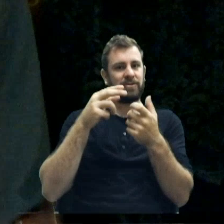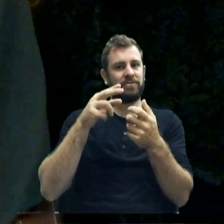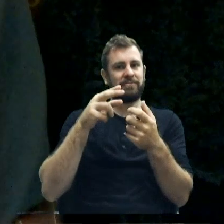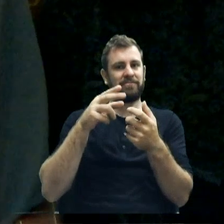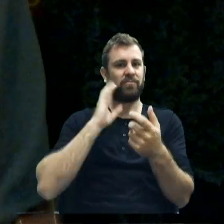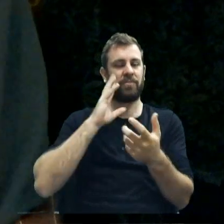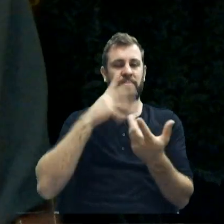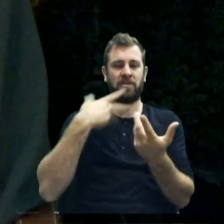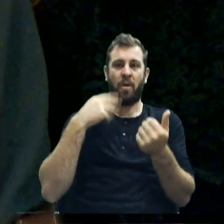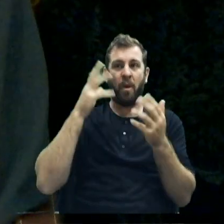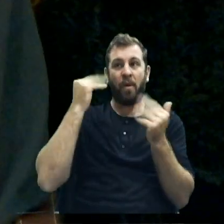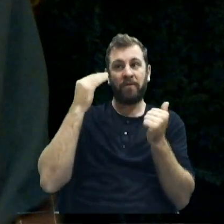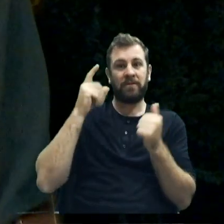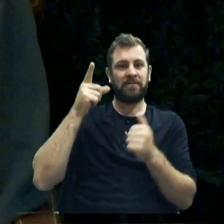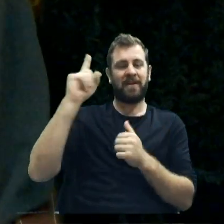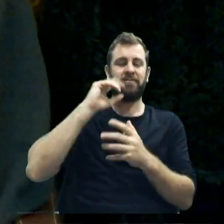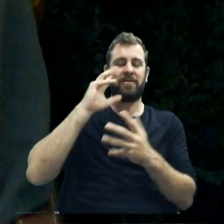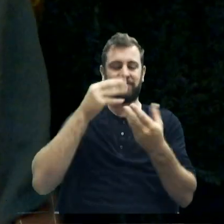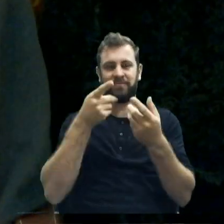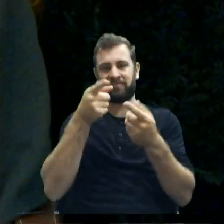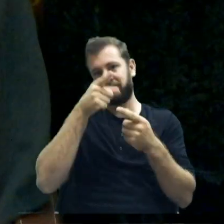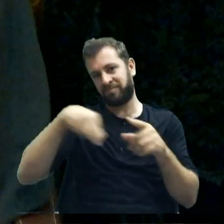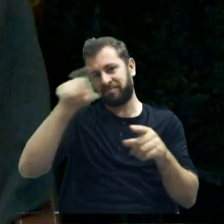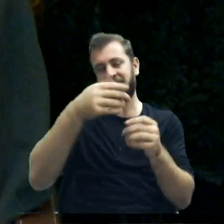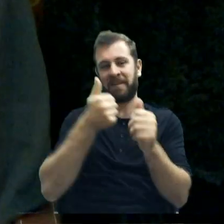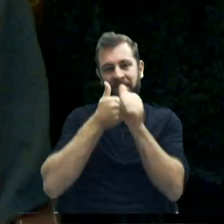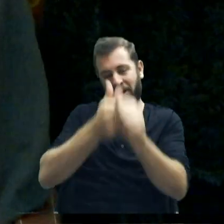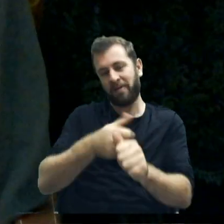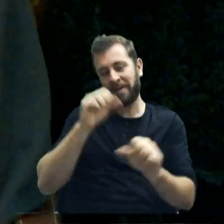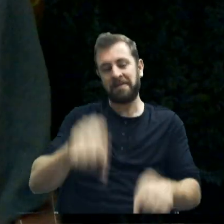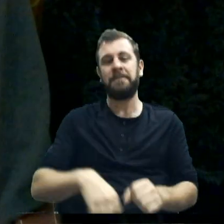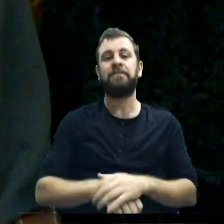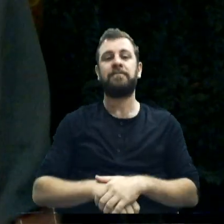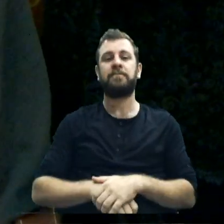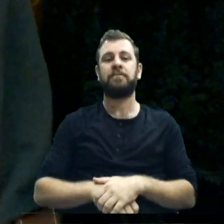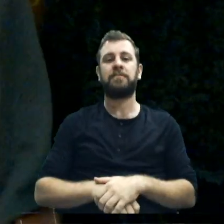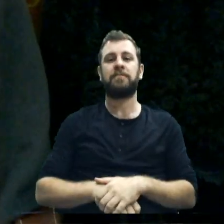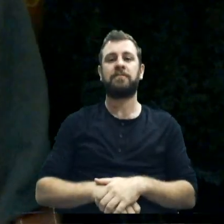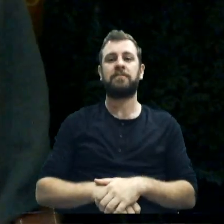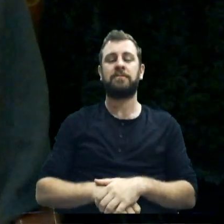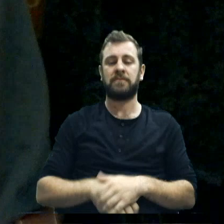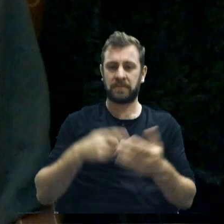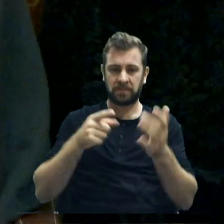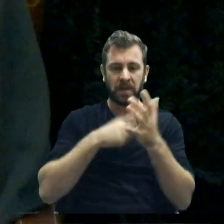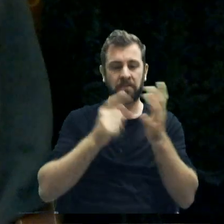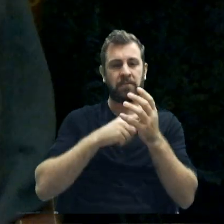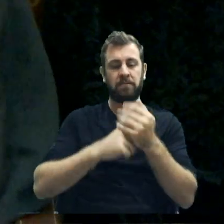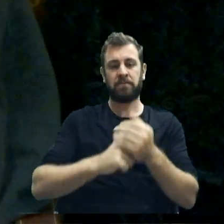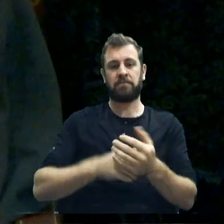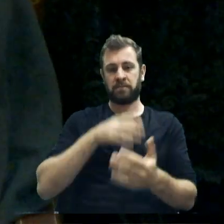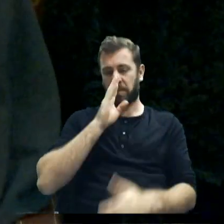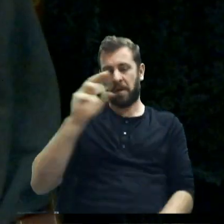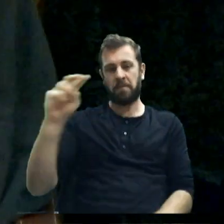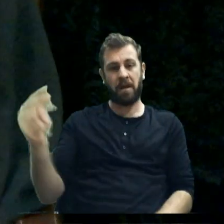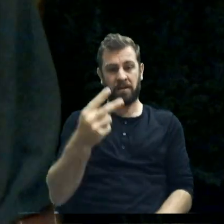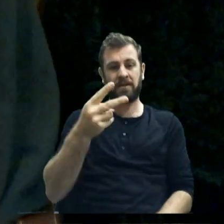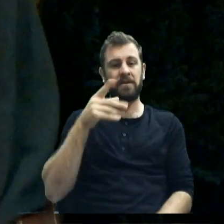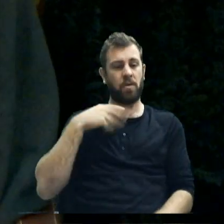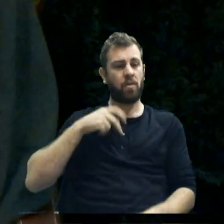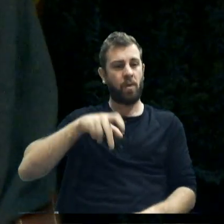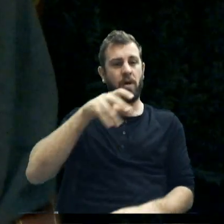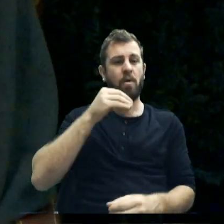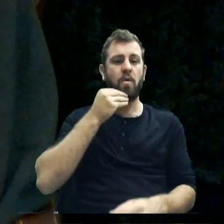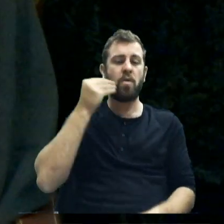speed. We know that there was a moment where Imam Ali was walking with one of his friends, and they were walking home one